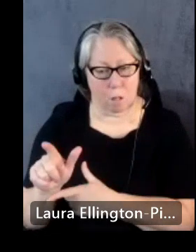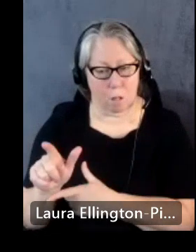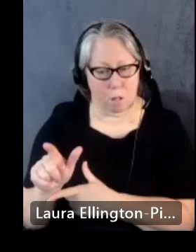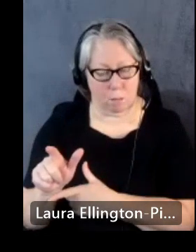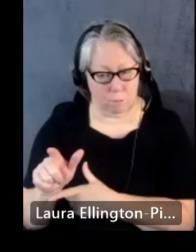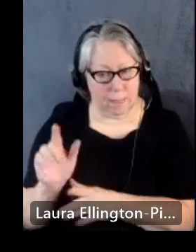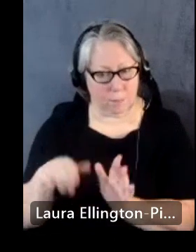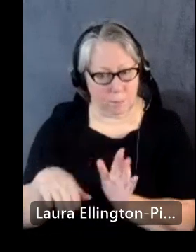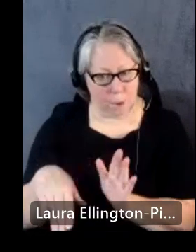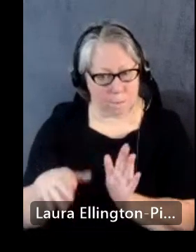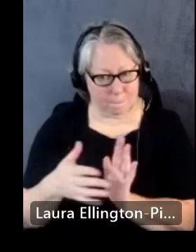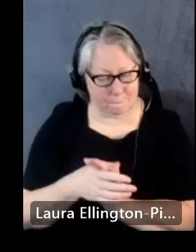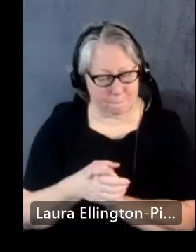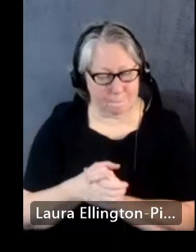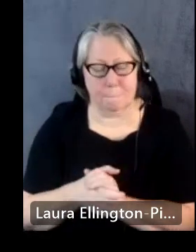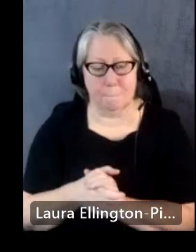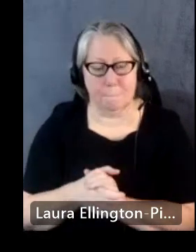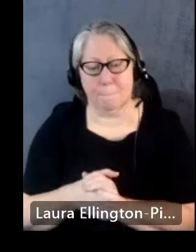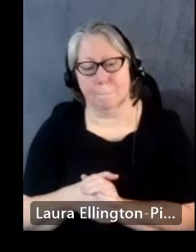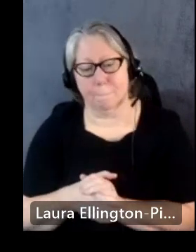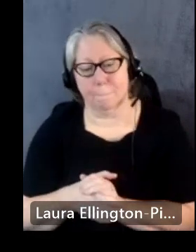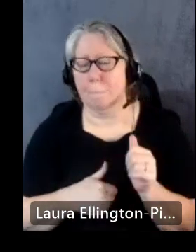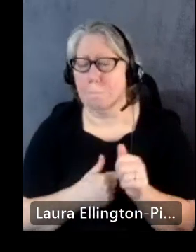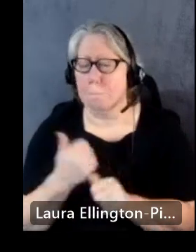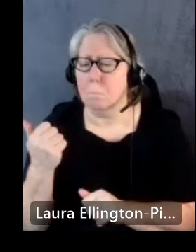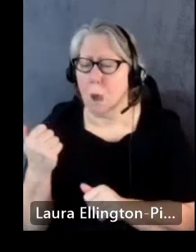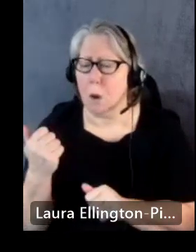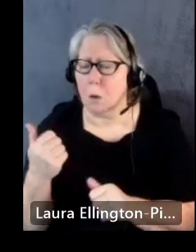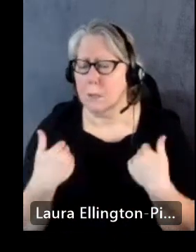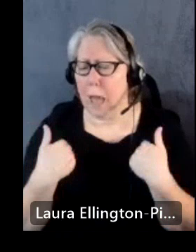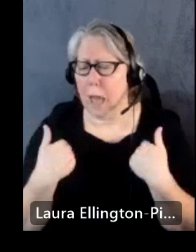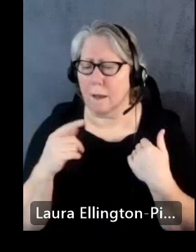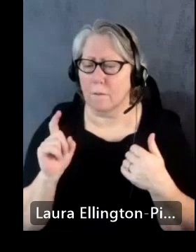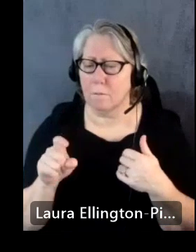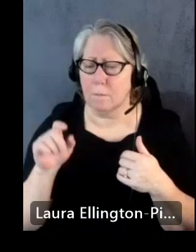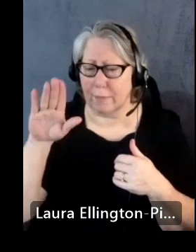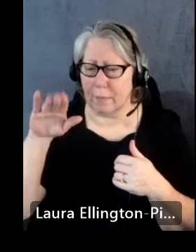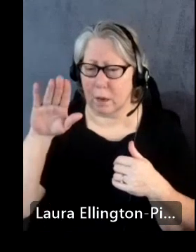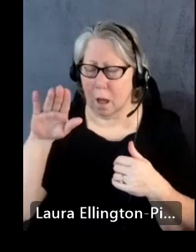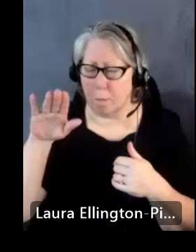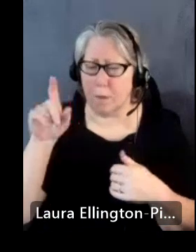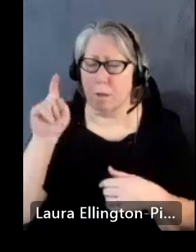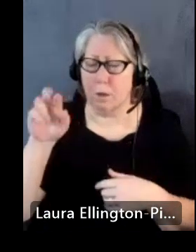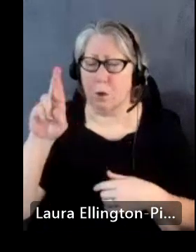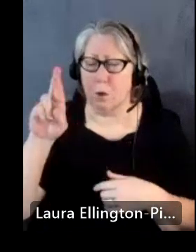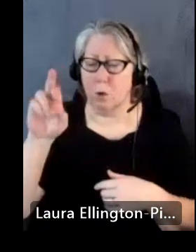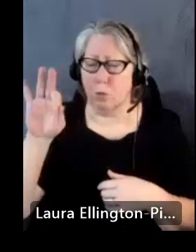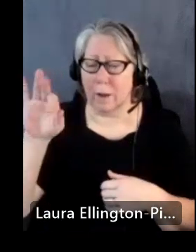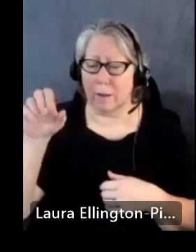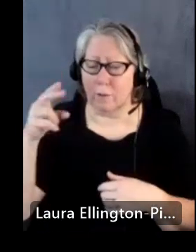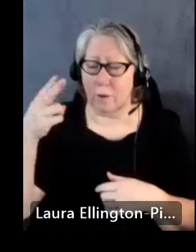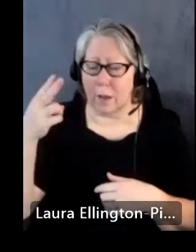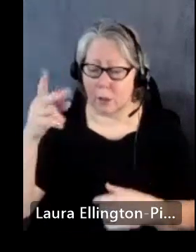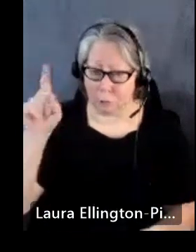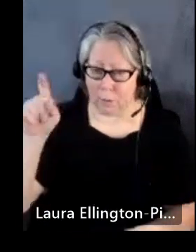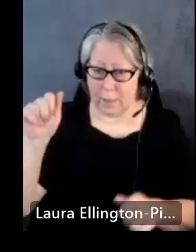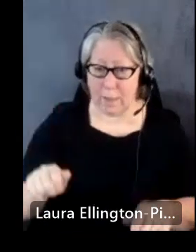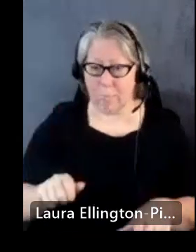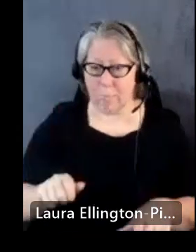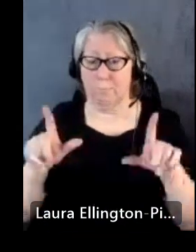And then most forms have a little button at the top that says Refresh. You click on the refresh button and that refreshes